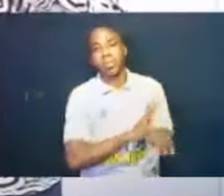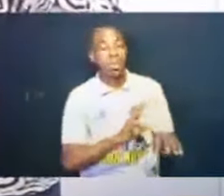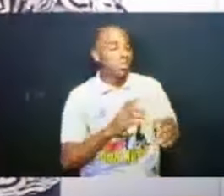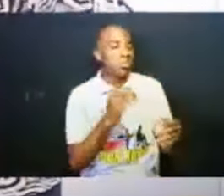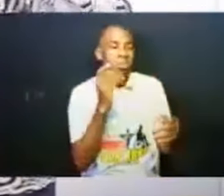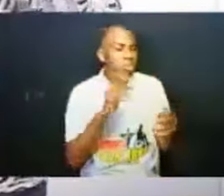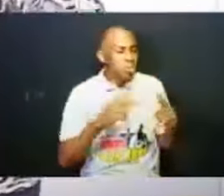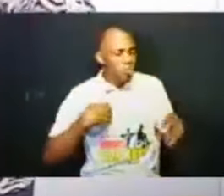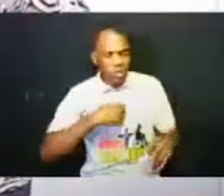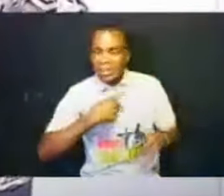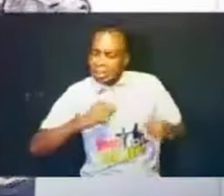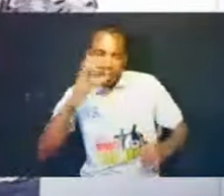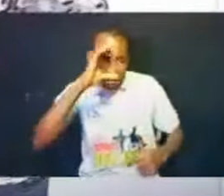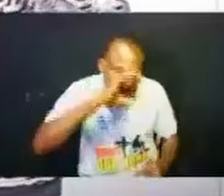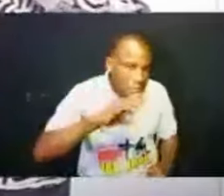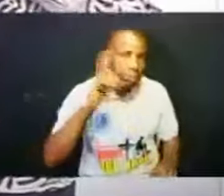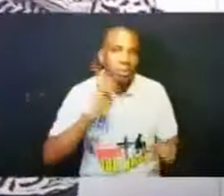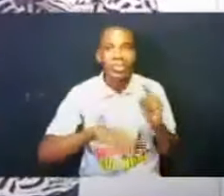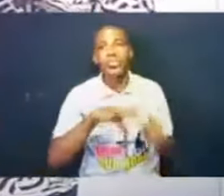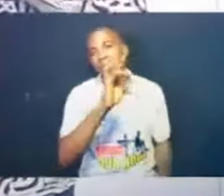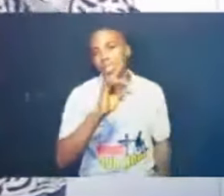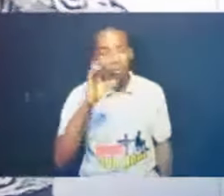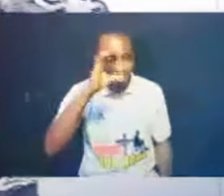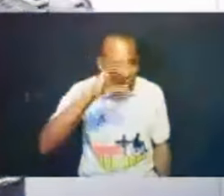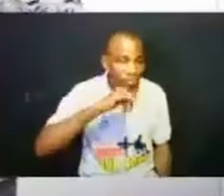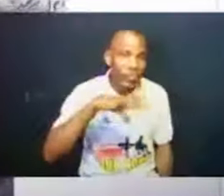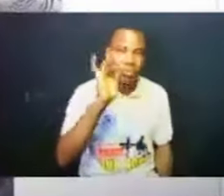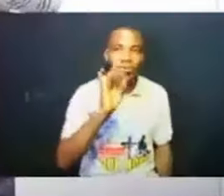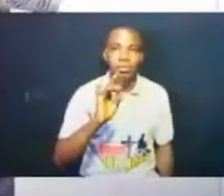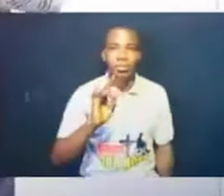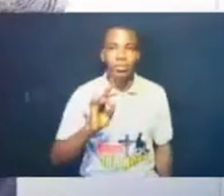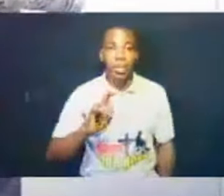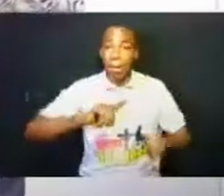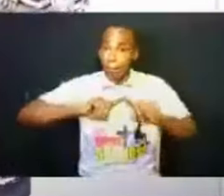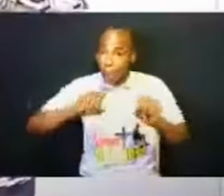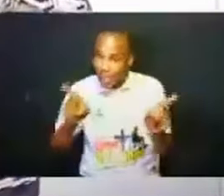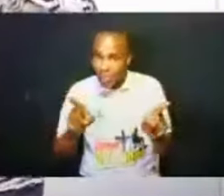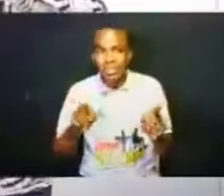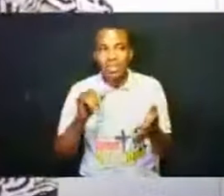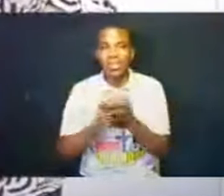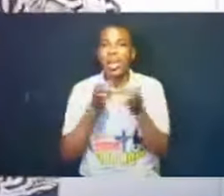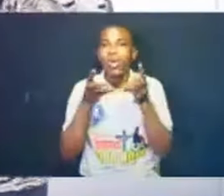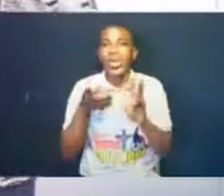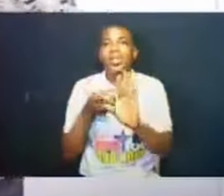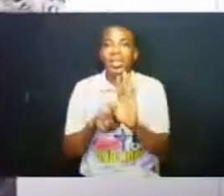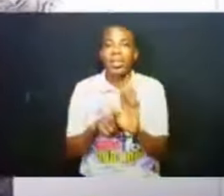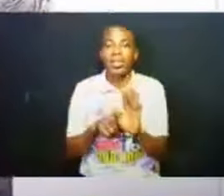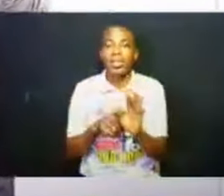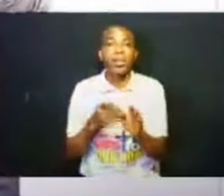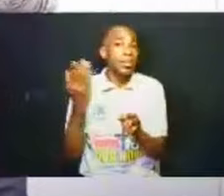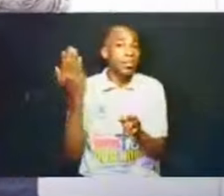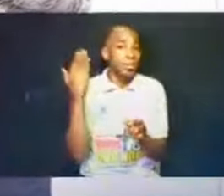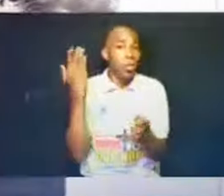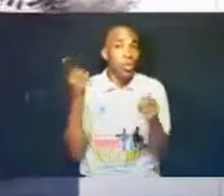her. And che na fe yehun bio kura. We couldn't trace her. Yehun bio. But it began like this. And so say in a shall see you. Those days when we get close